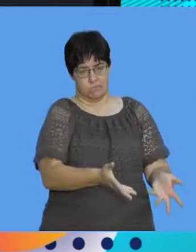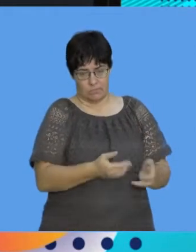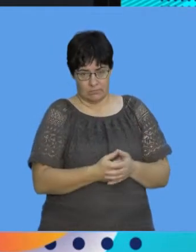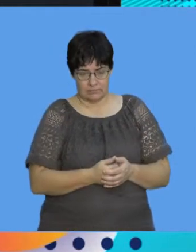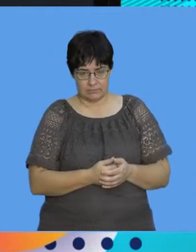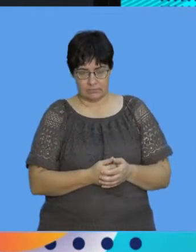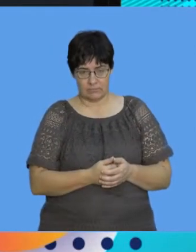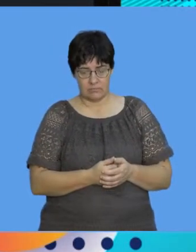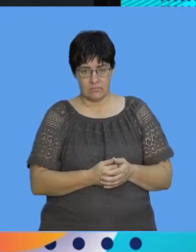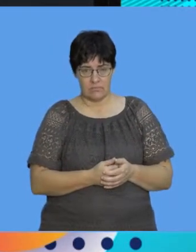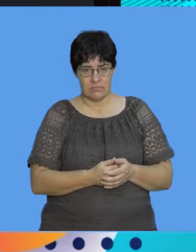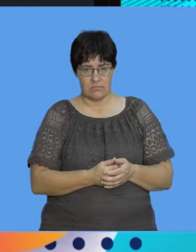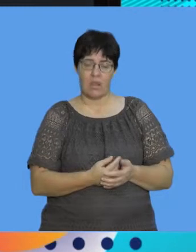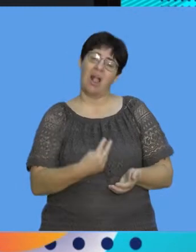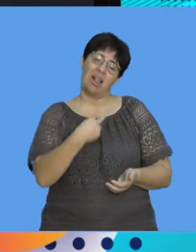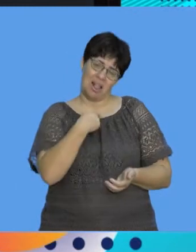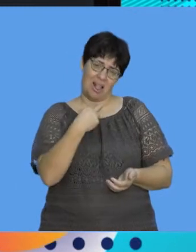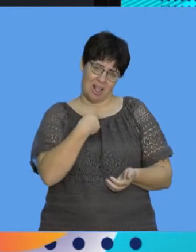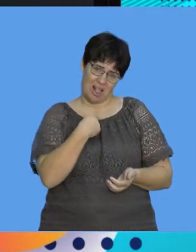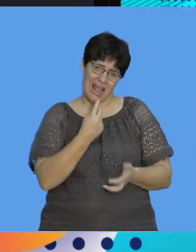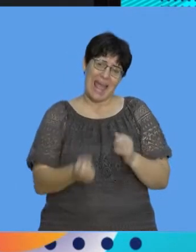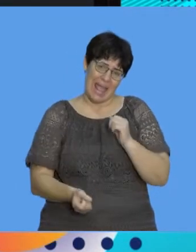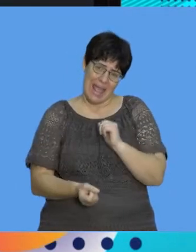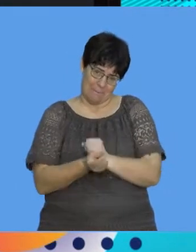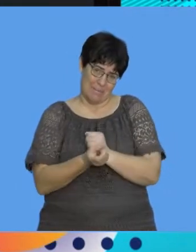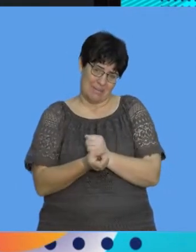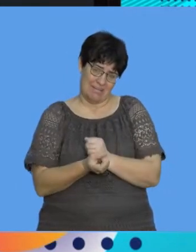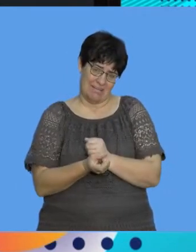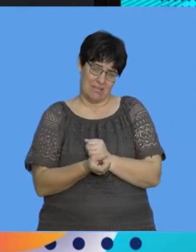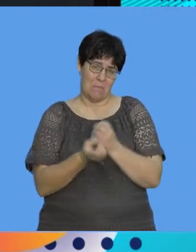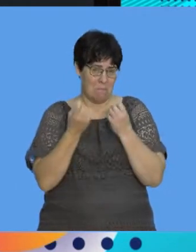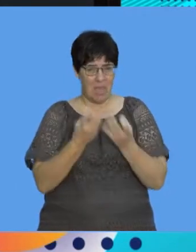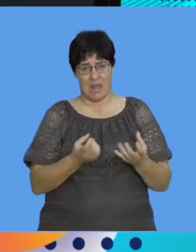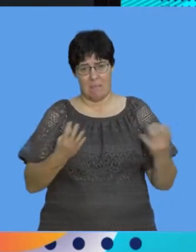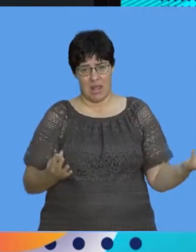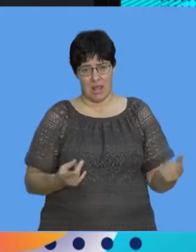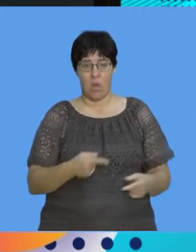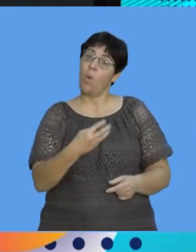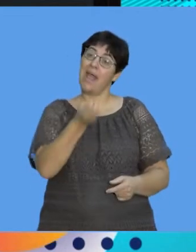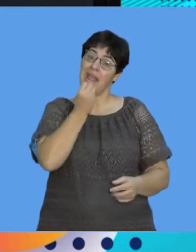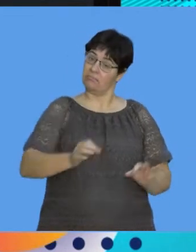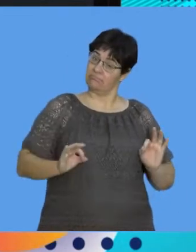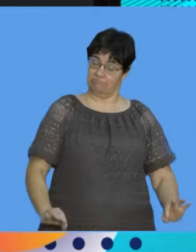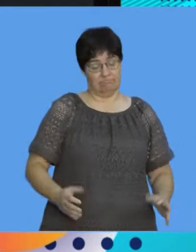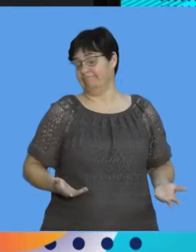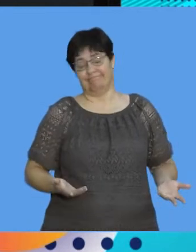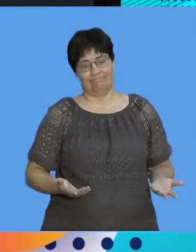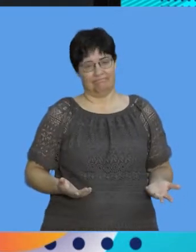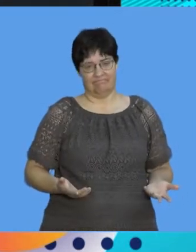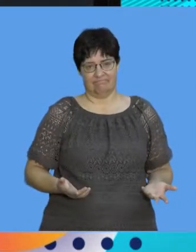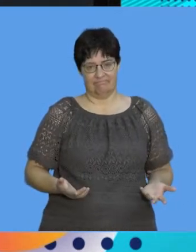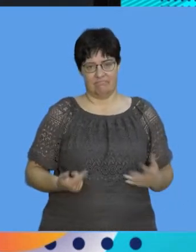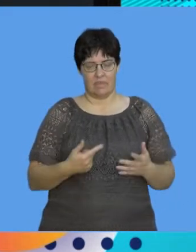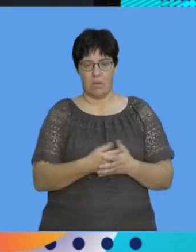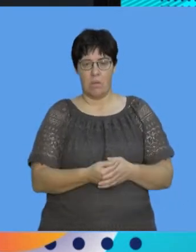them natural. And then what happens, and unfortunately it happens a lot of the time, we don't eat properly. Right,